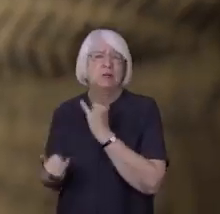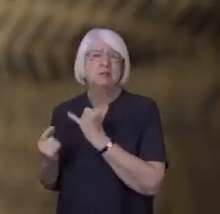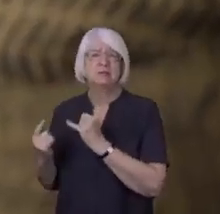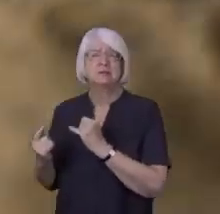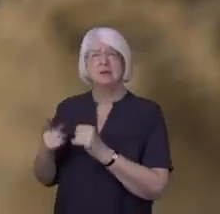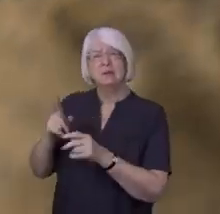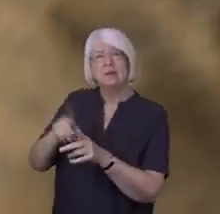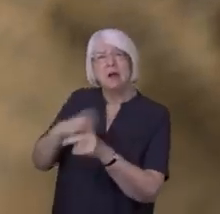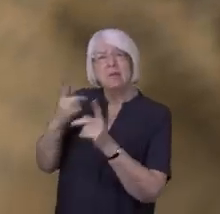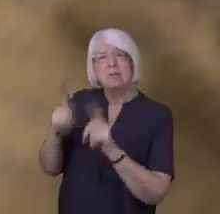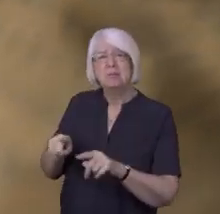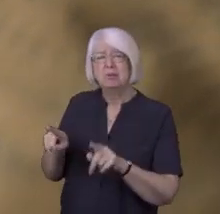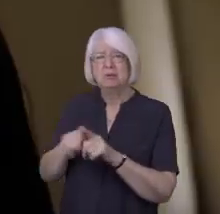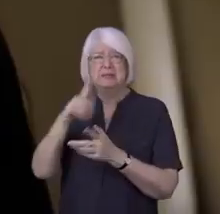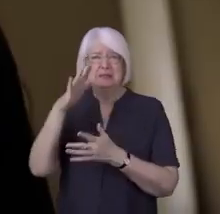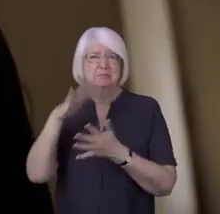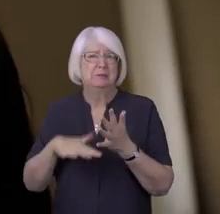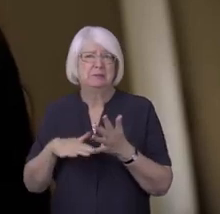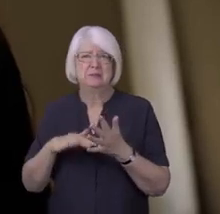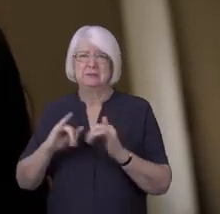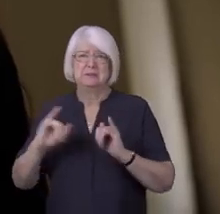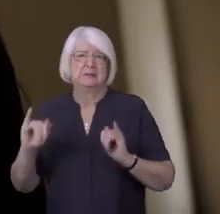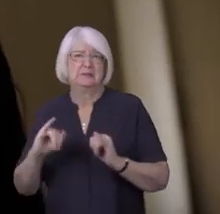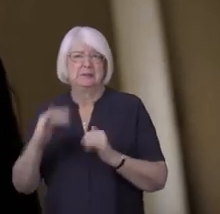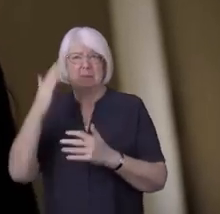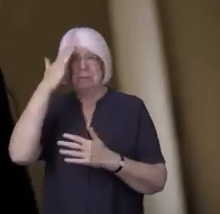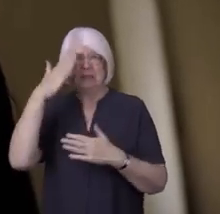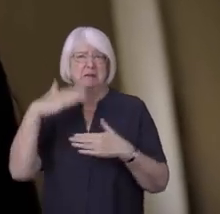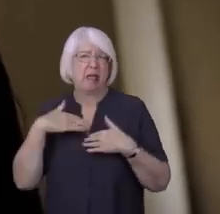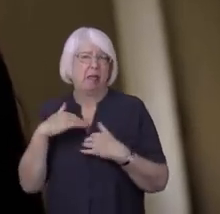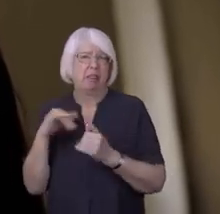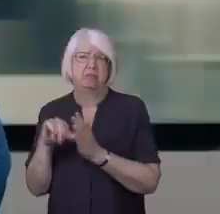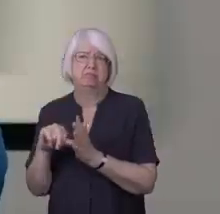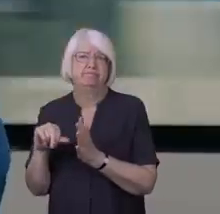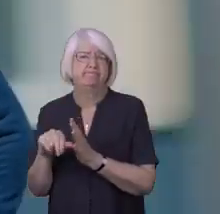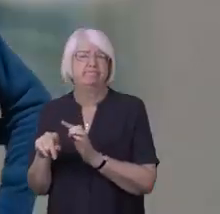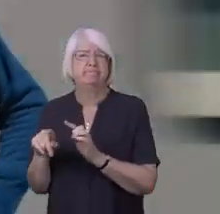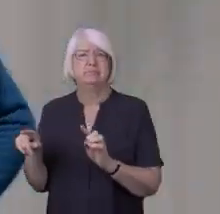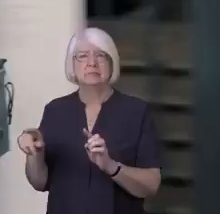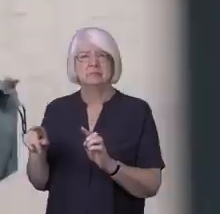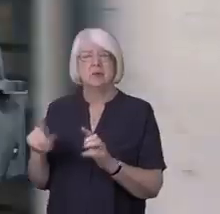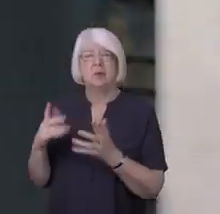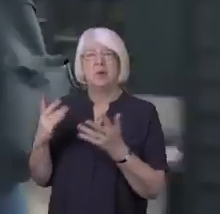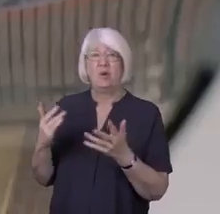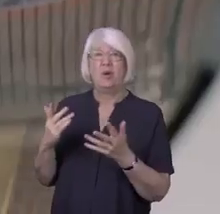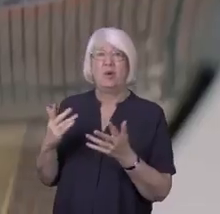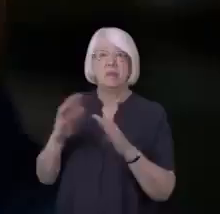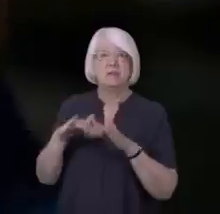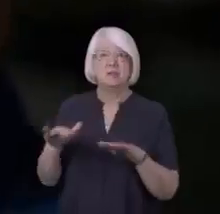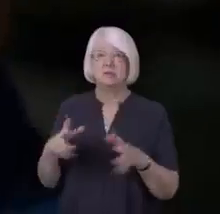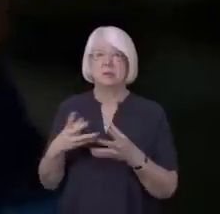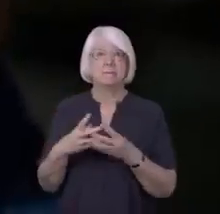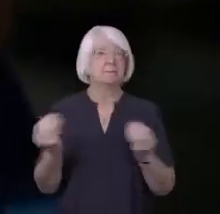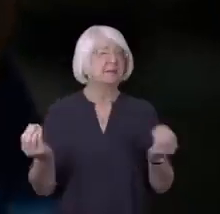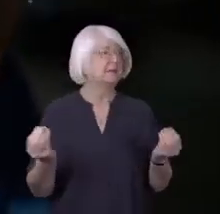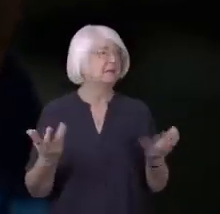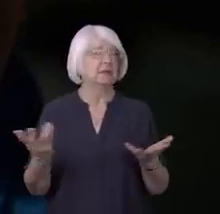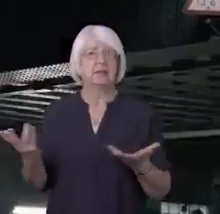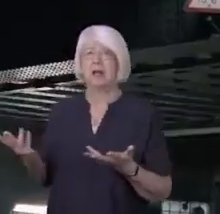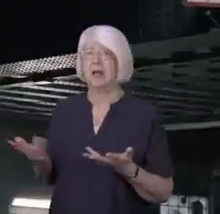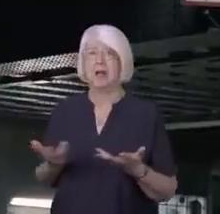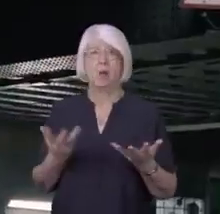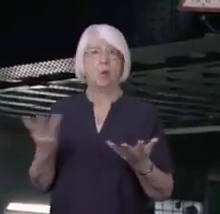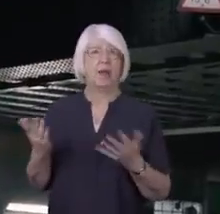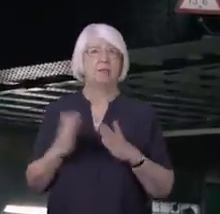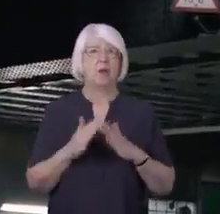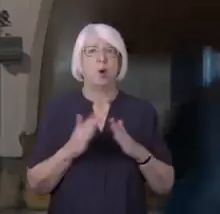the young people who have experienced devastating effects on their mental health, or the missing children who have nowhere to shelter for the